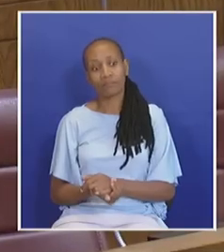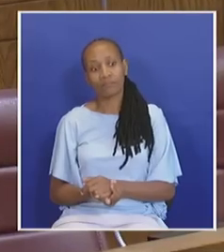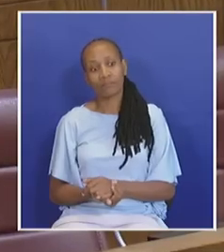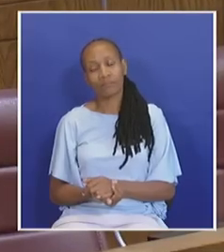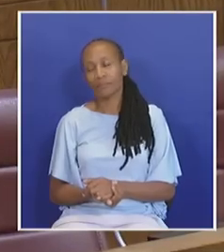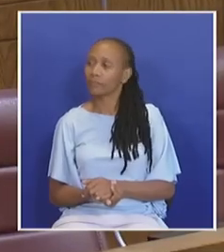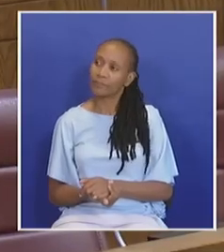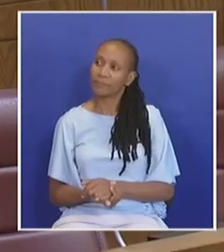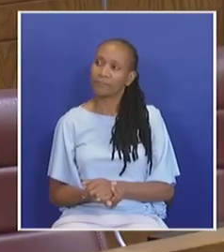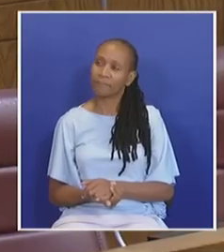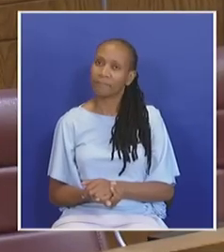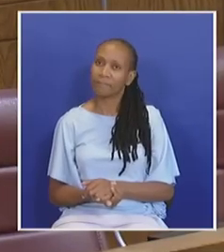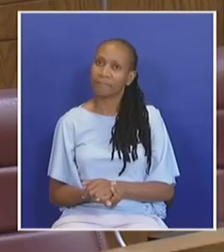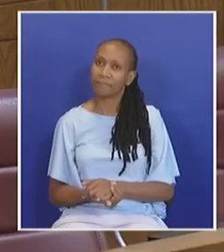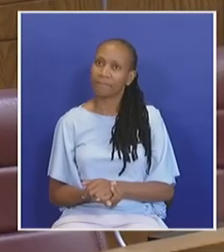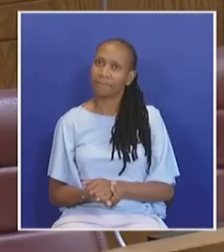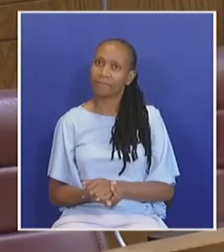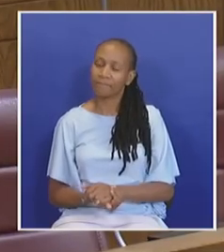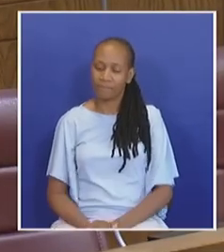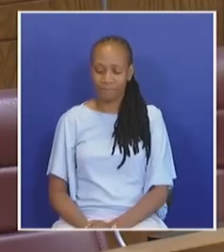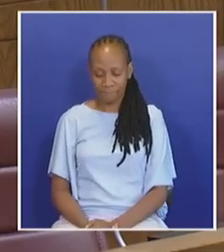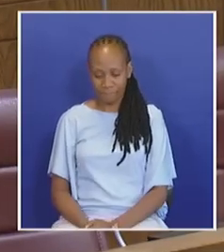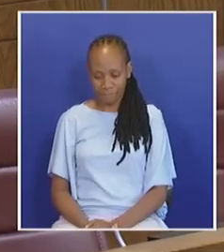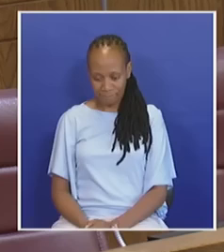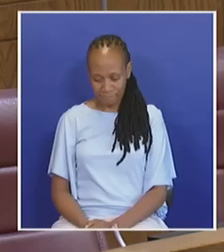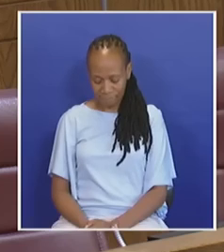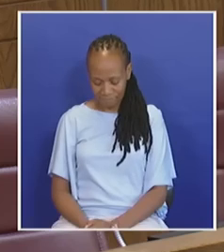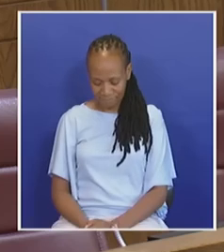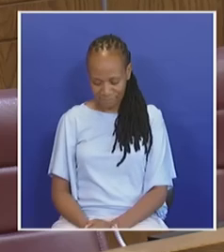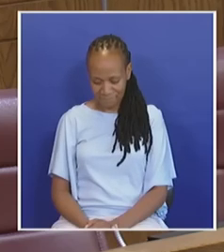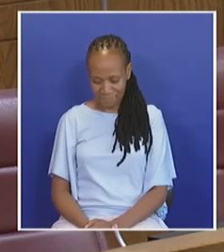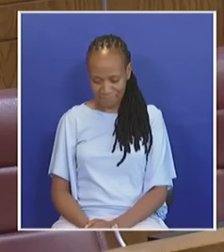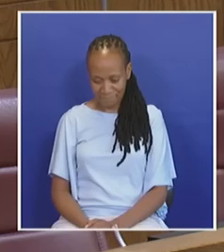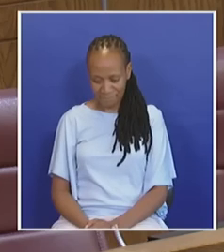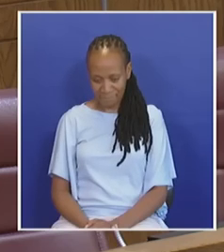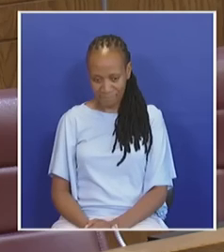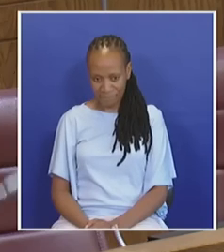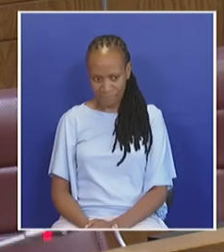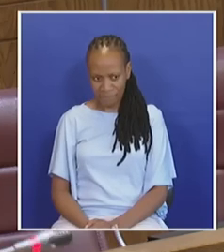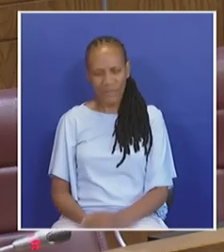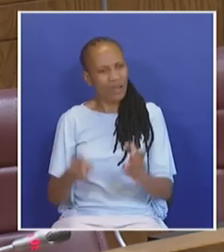quote mo poem gore a le nna ke mo poem ya ga gore ga se ke utlwa re close code on his poem. Thank you.